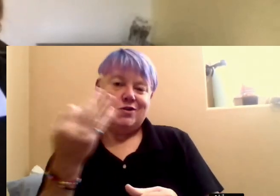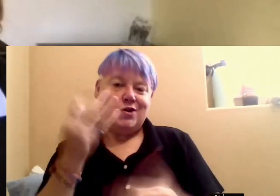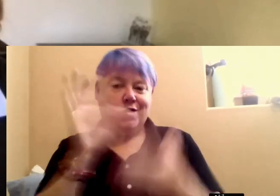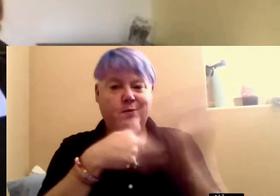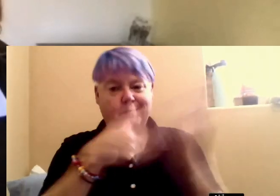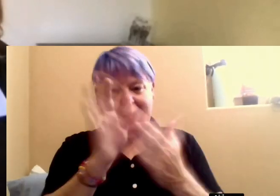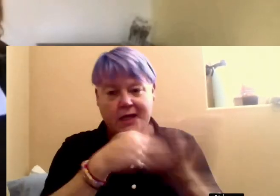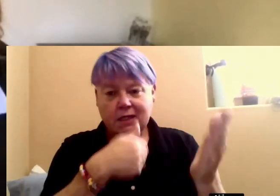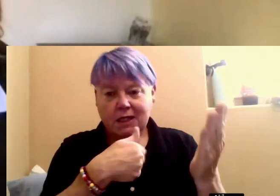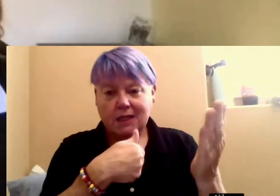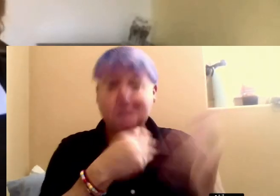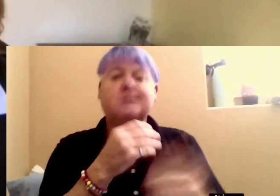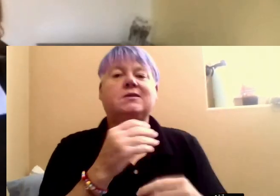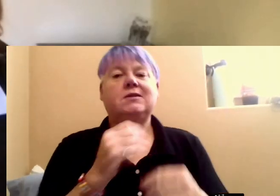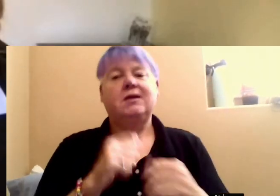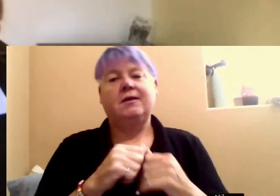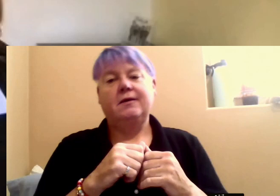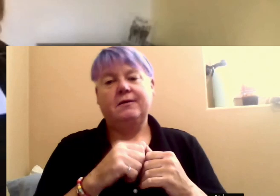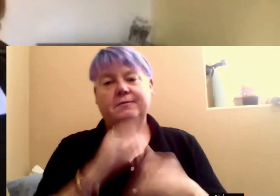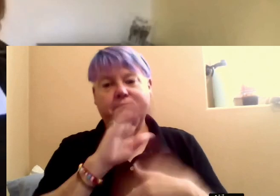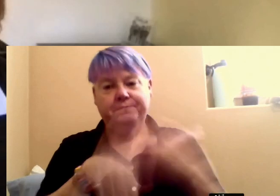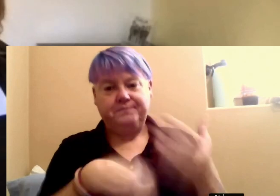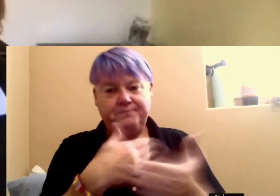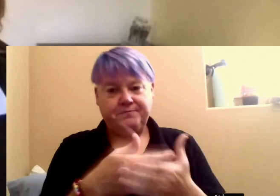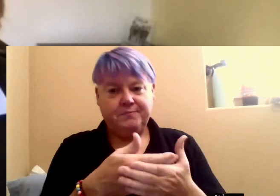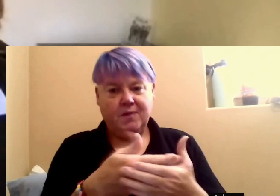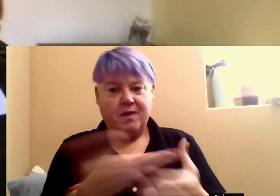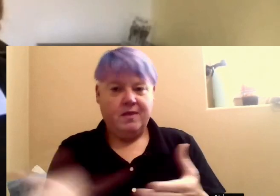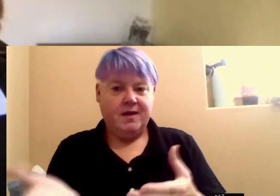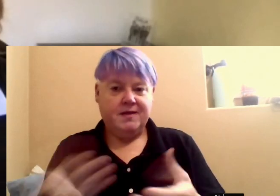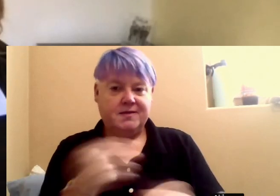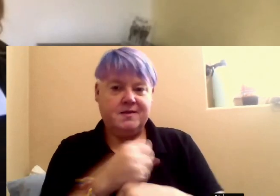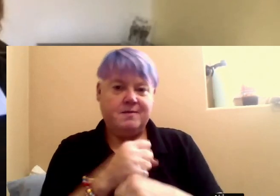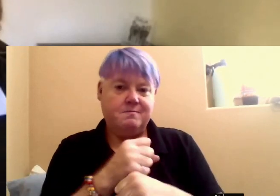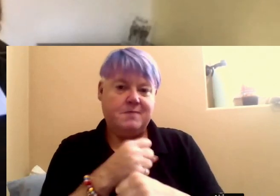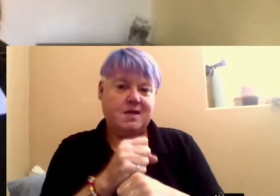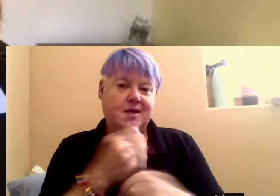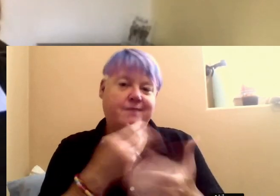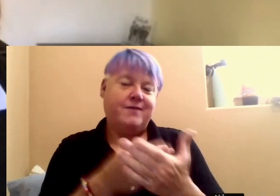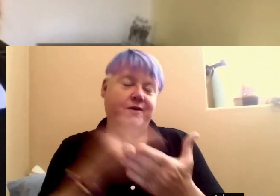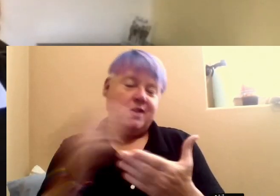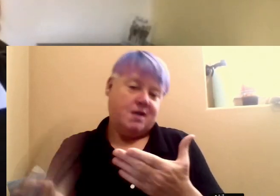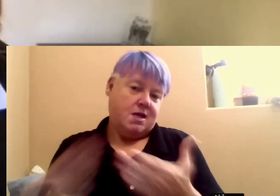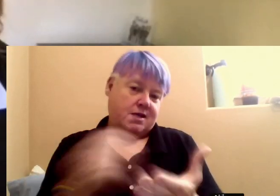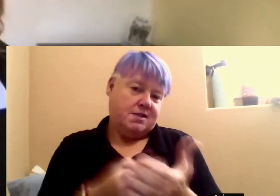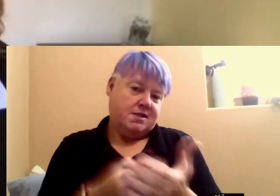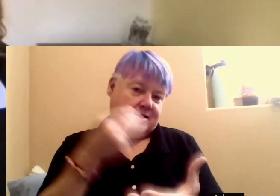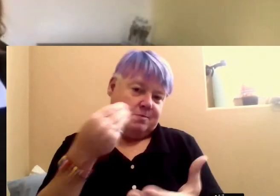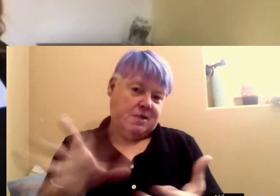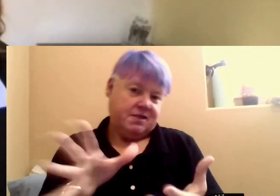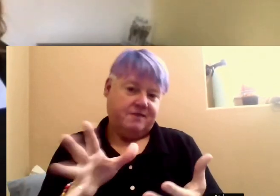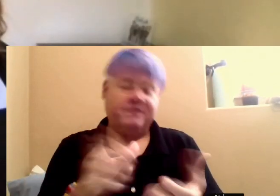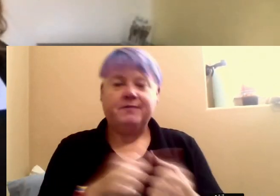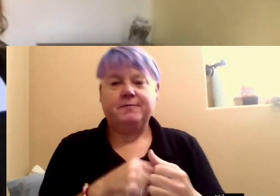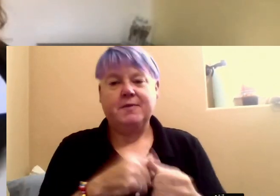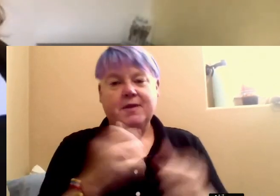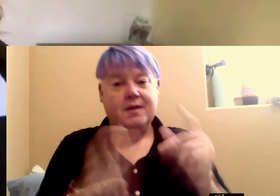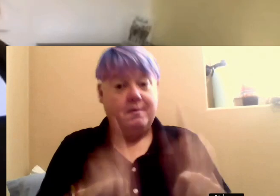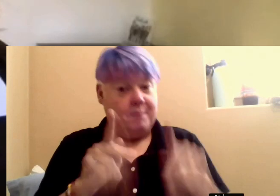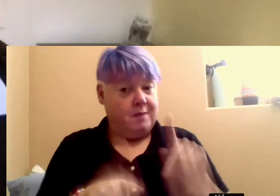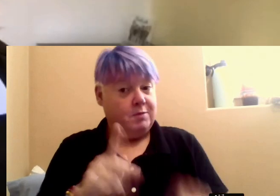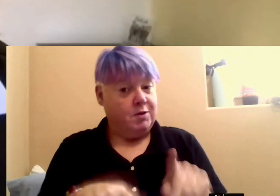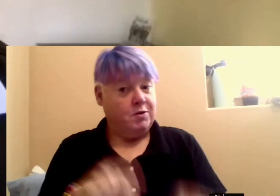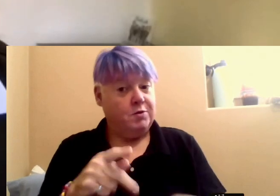designer knickknacks, all the shit that made a house appear elegant and refined. But the people who lived there only looked